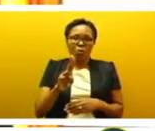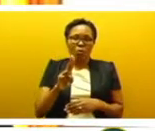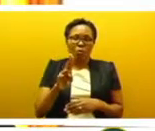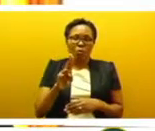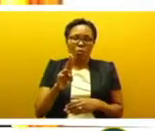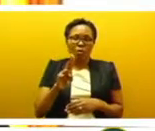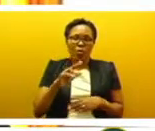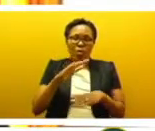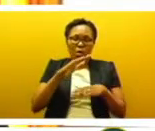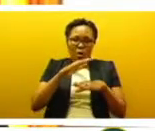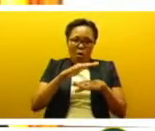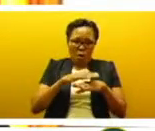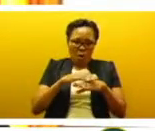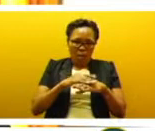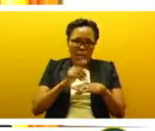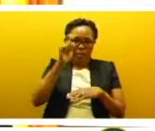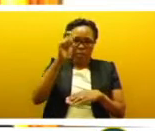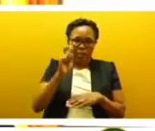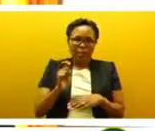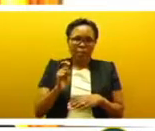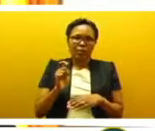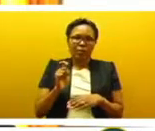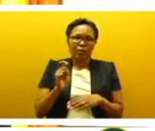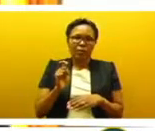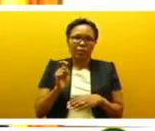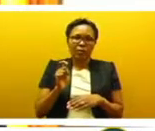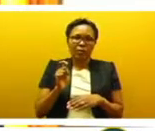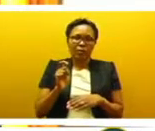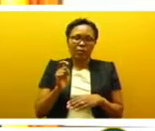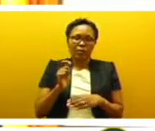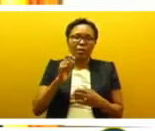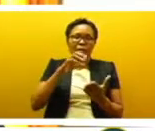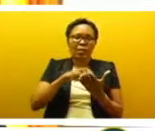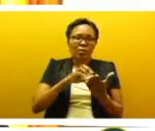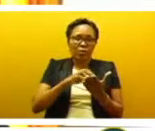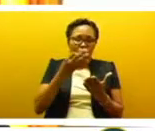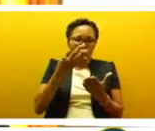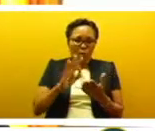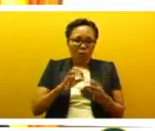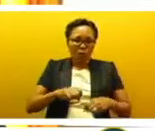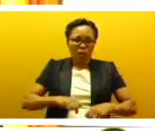on the executive status of the chairman of the